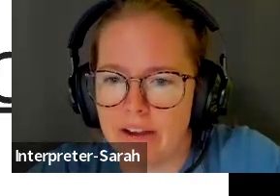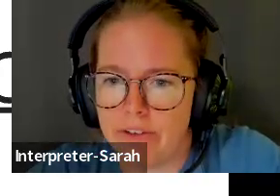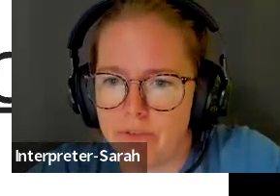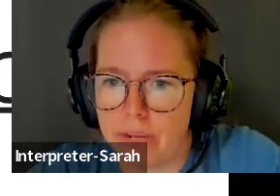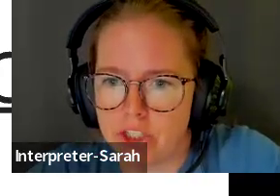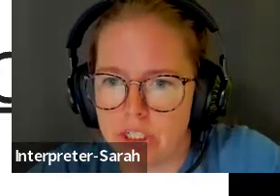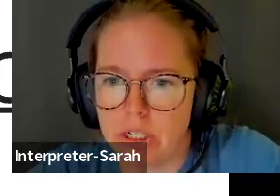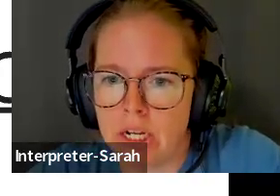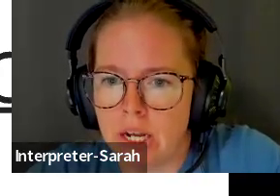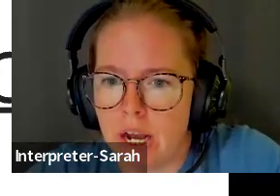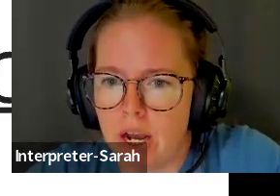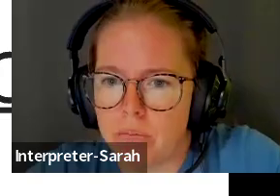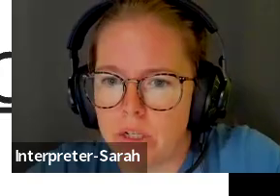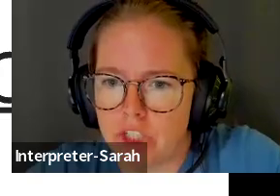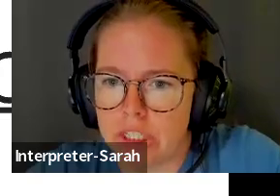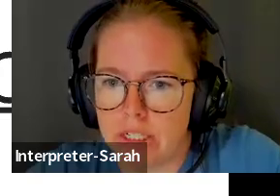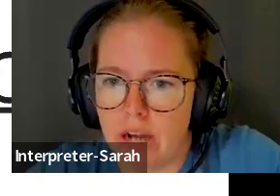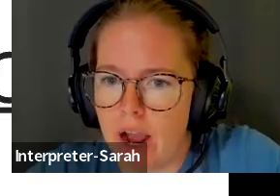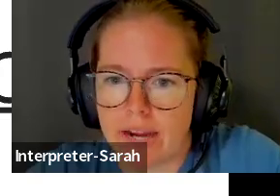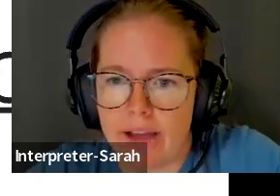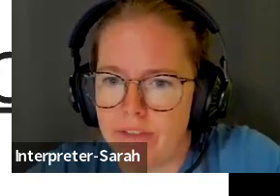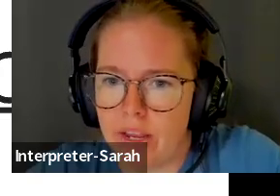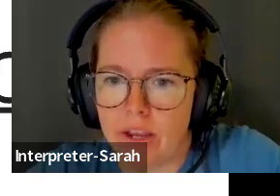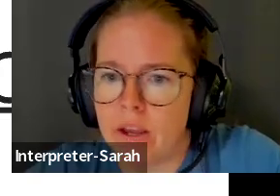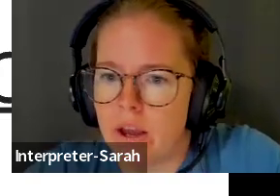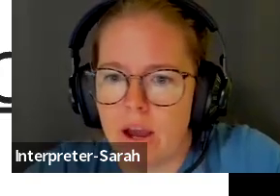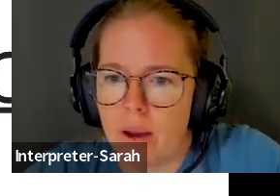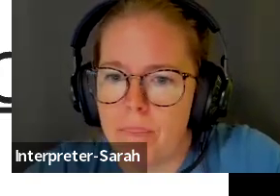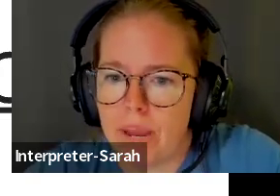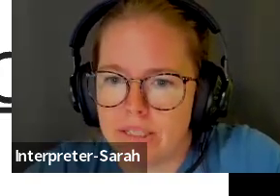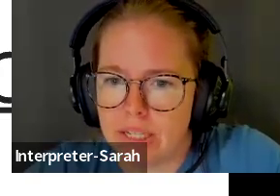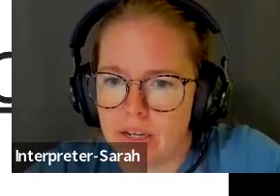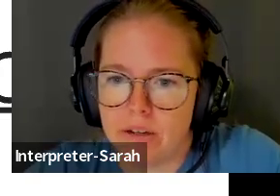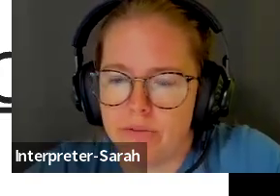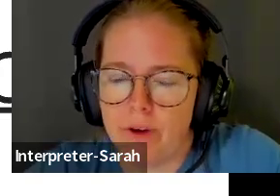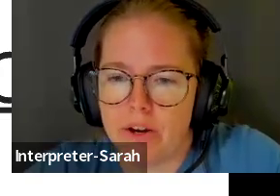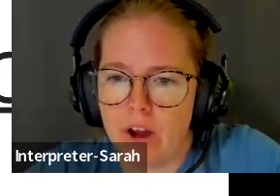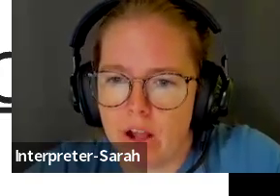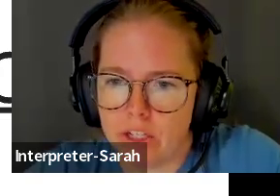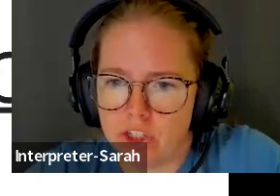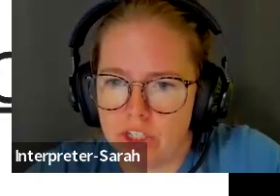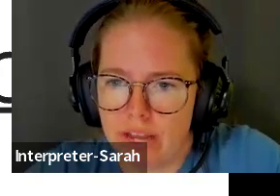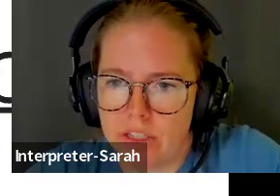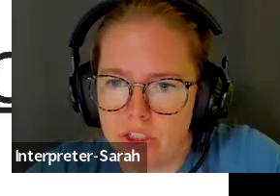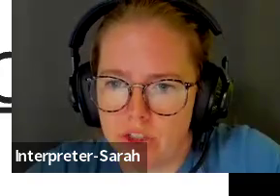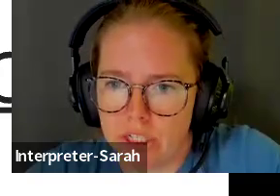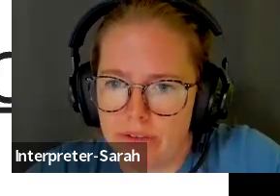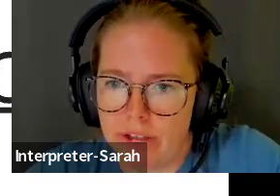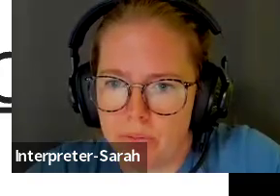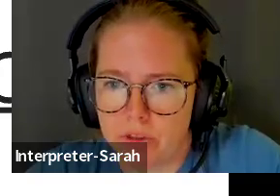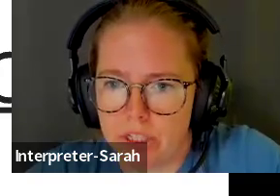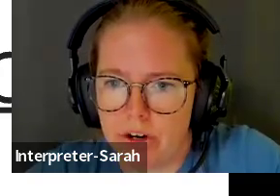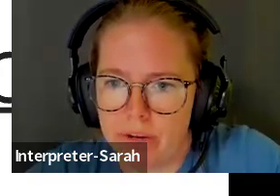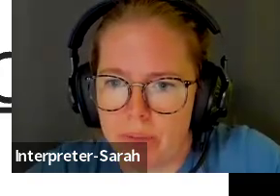that lack of information, just not having basic fund of knowledge that is